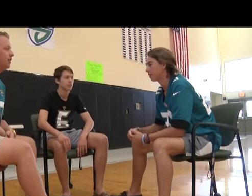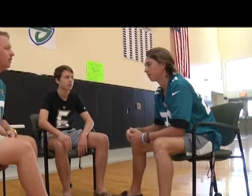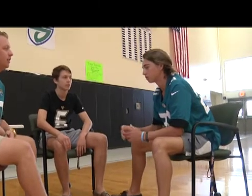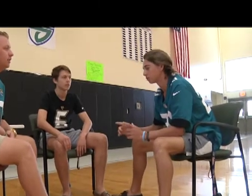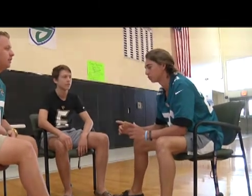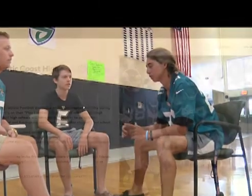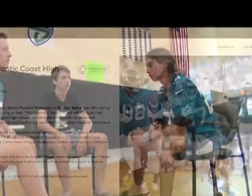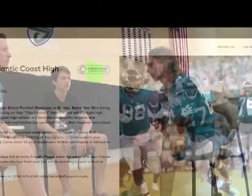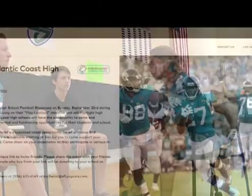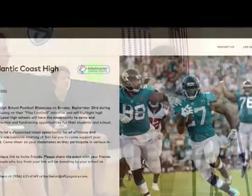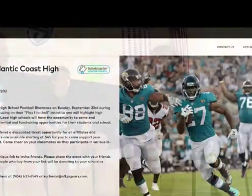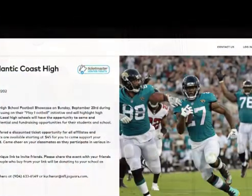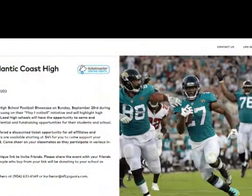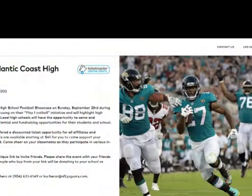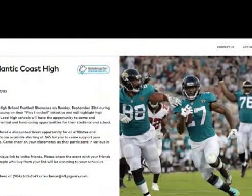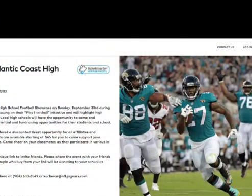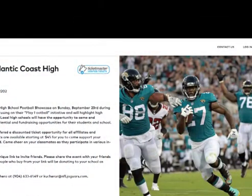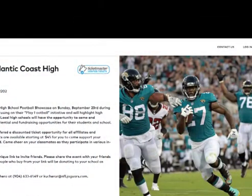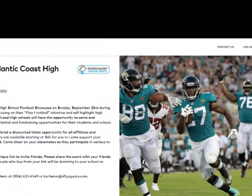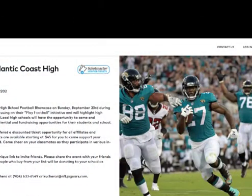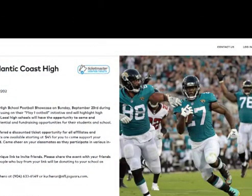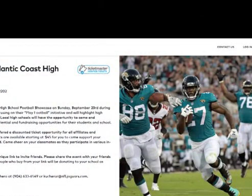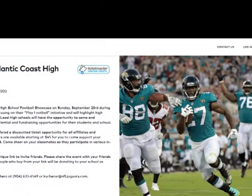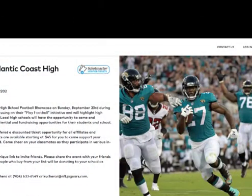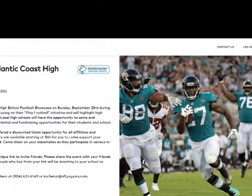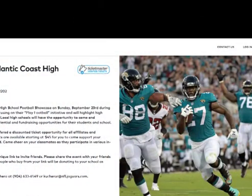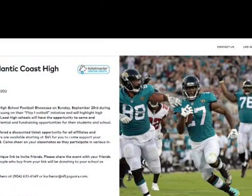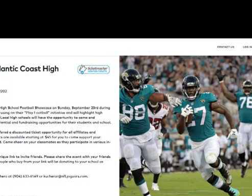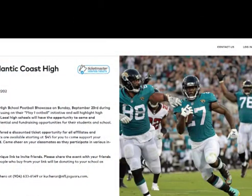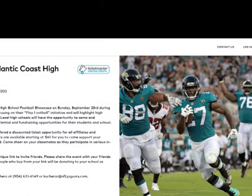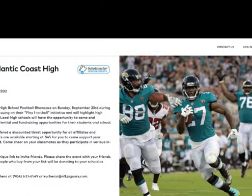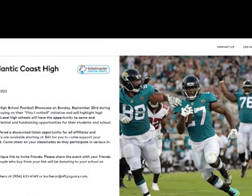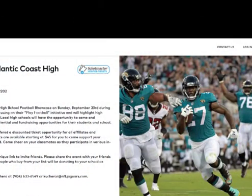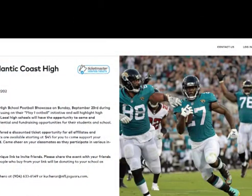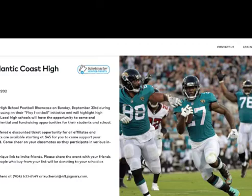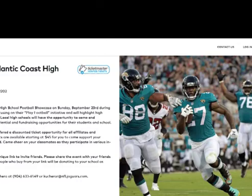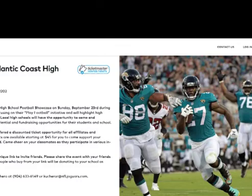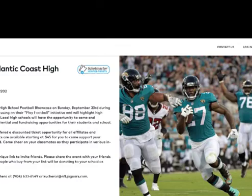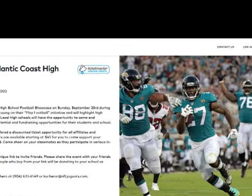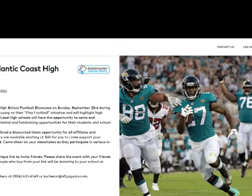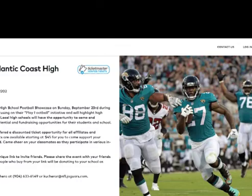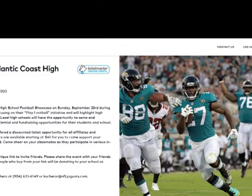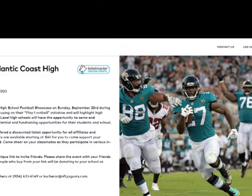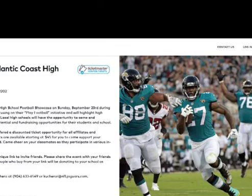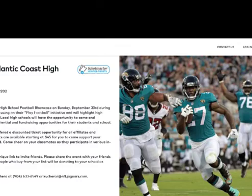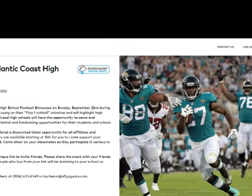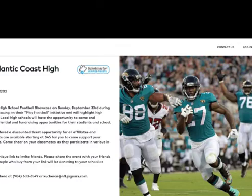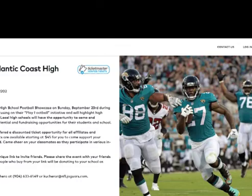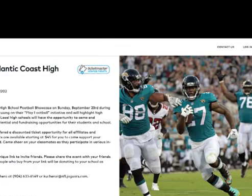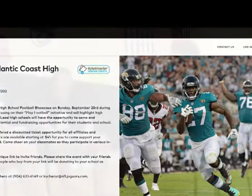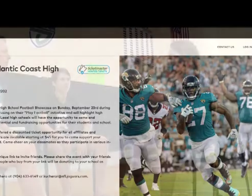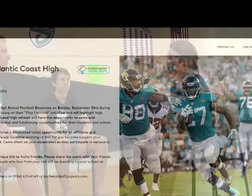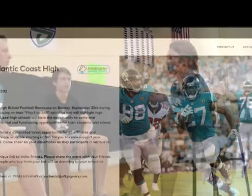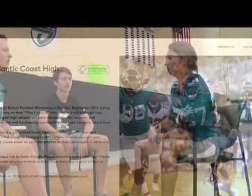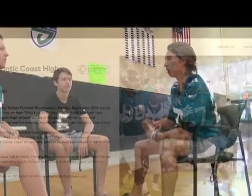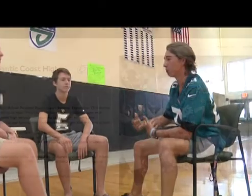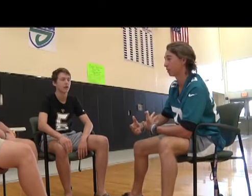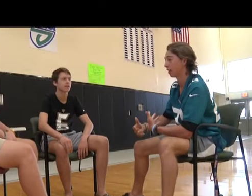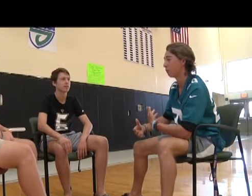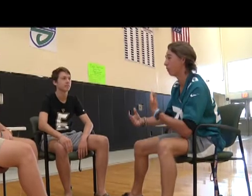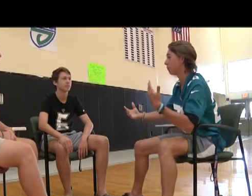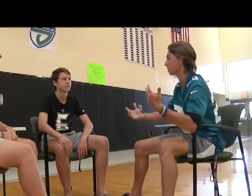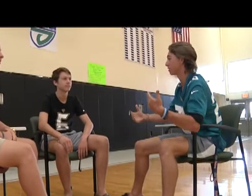to buy your ticket off the school's website, you click on the link, and you'll just go through, like, the little page, and a portion of the tickets that you'll buy will come back to our school. So